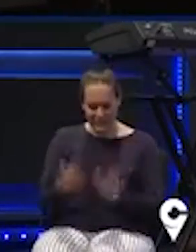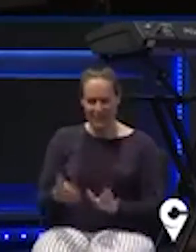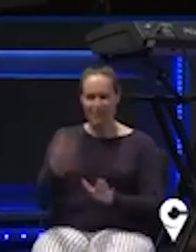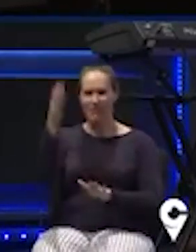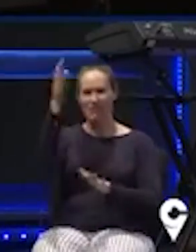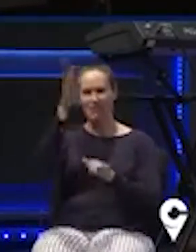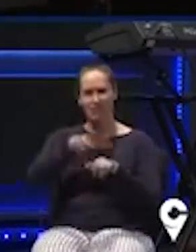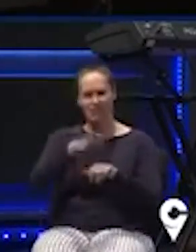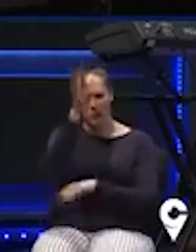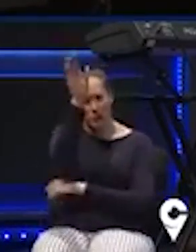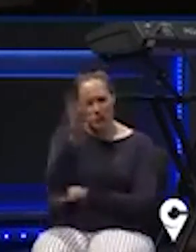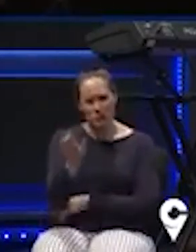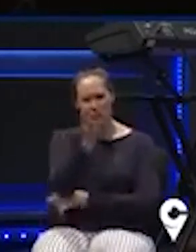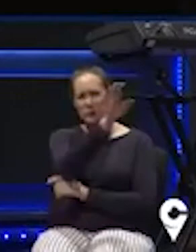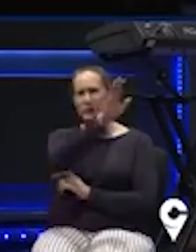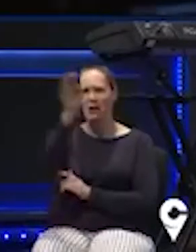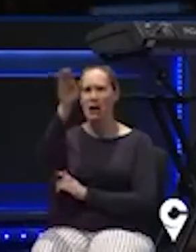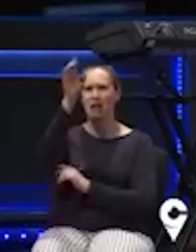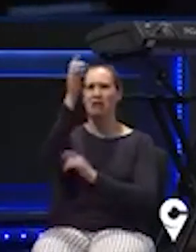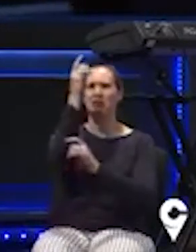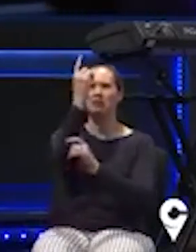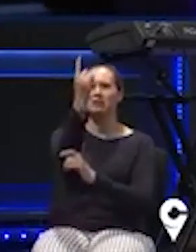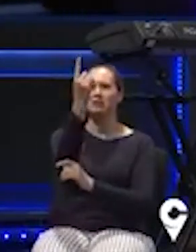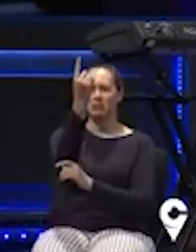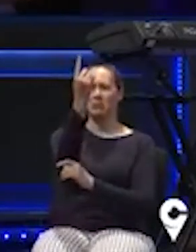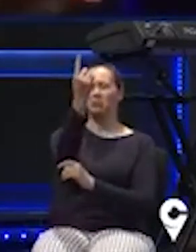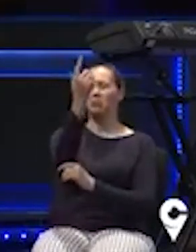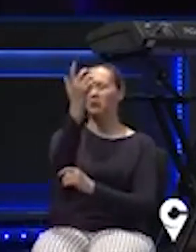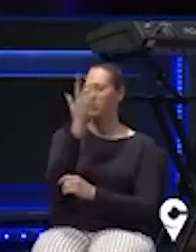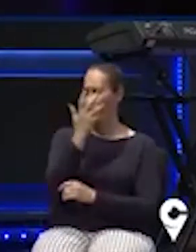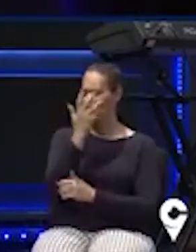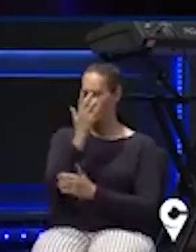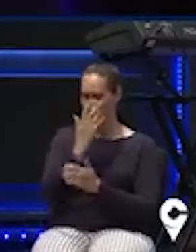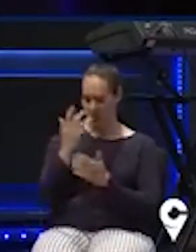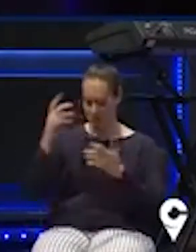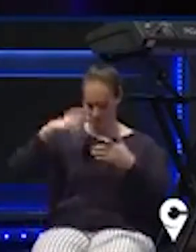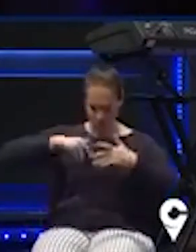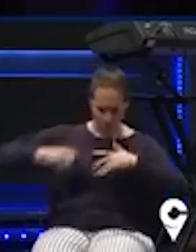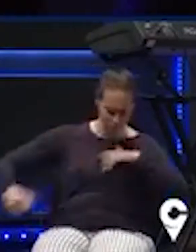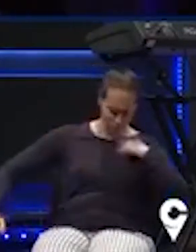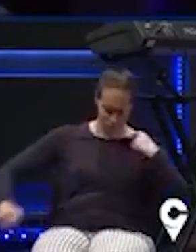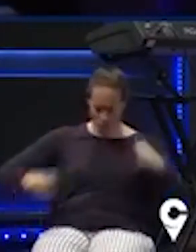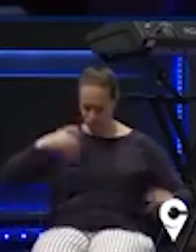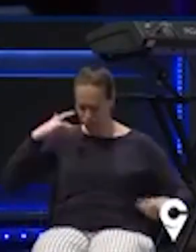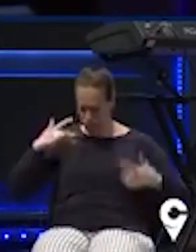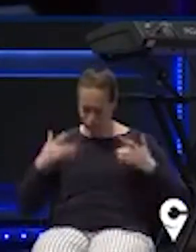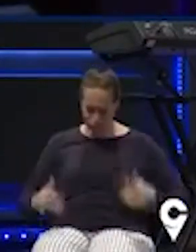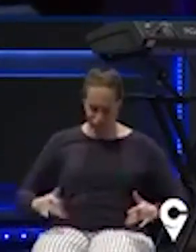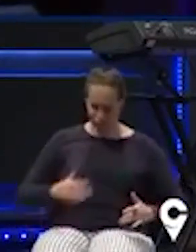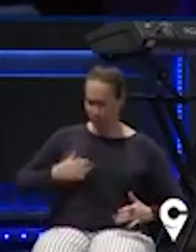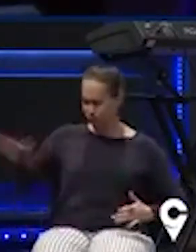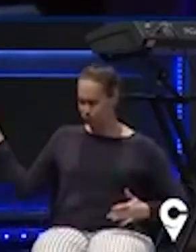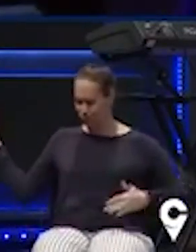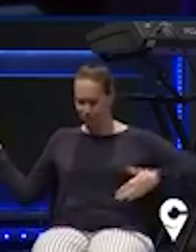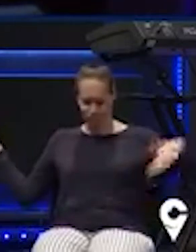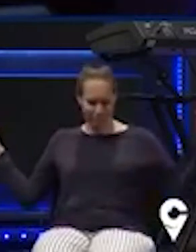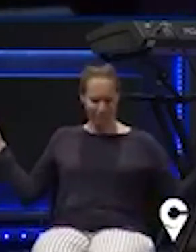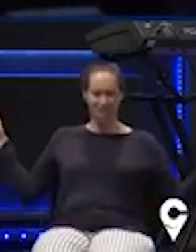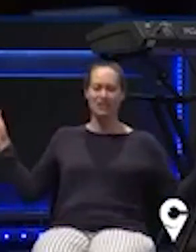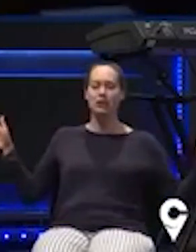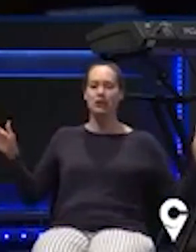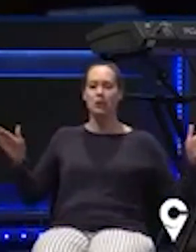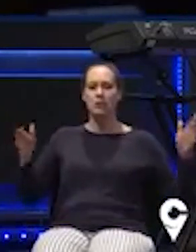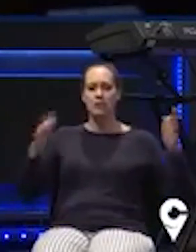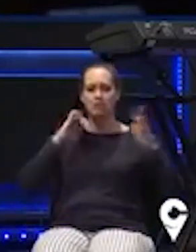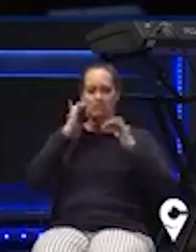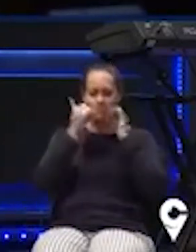was like to be stripped of your clothes and nailed to that cross and what happened and all the process, but it was a humiliating death. And in the